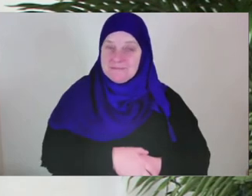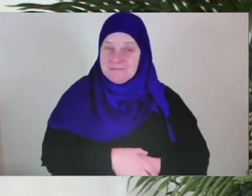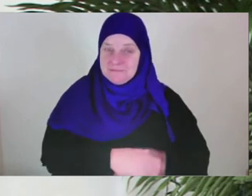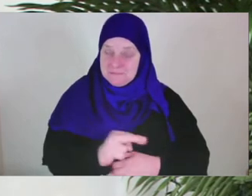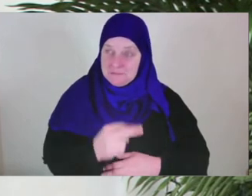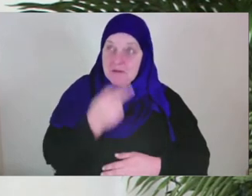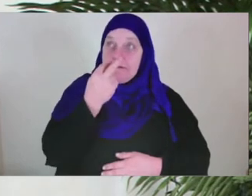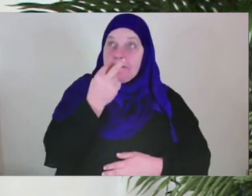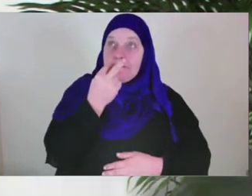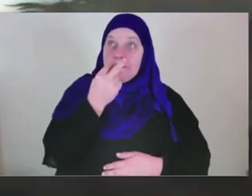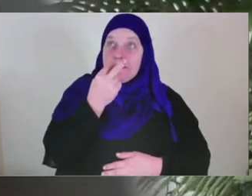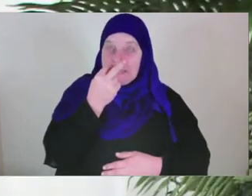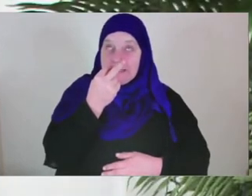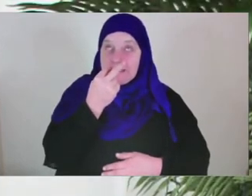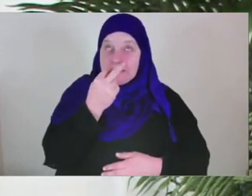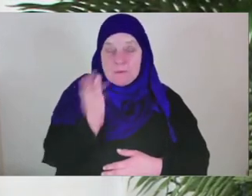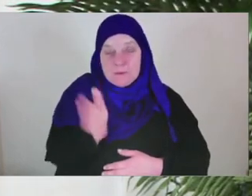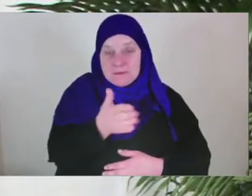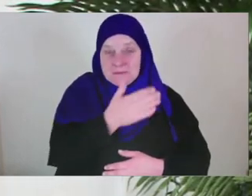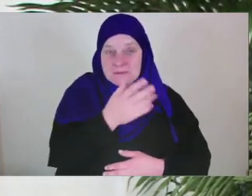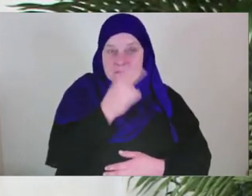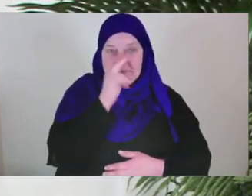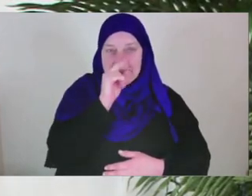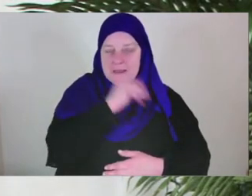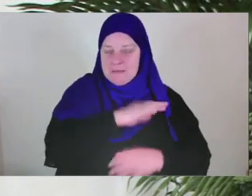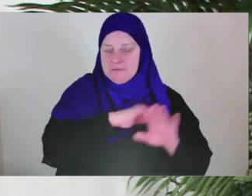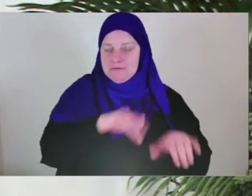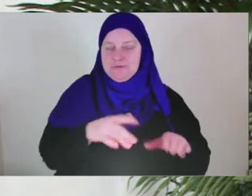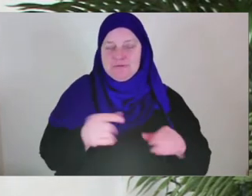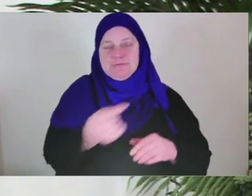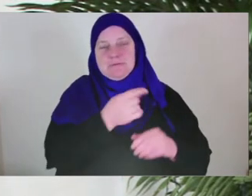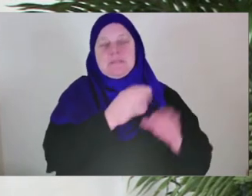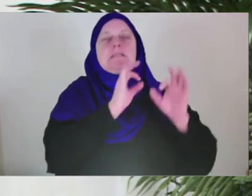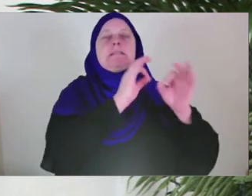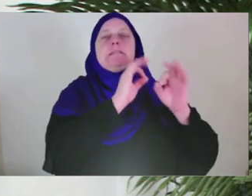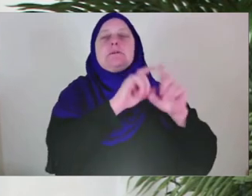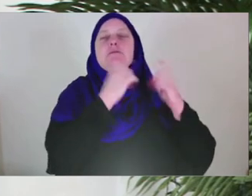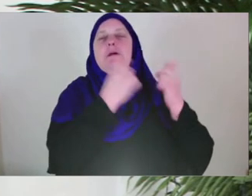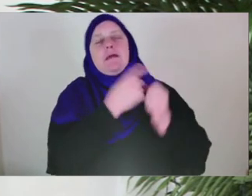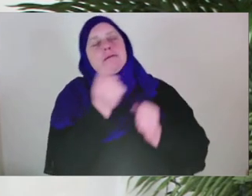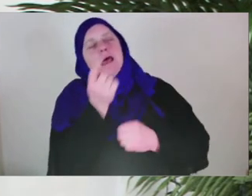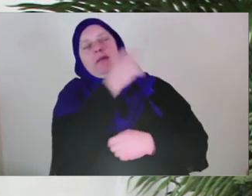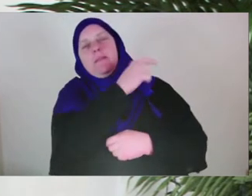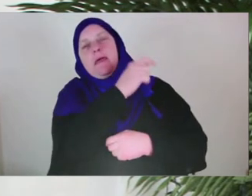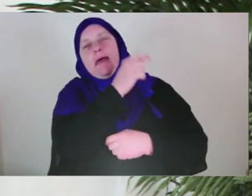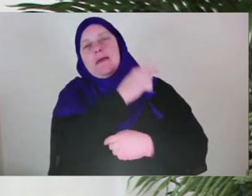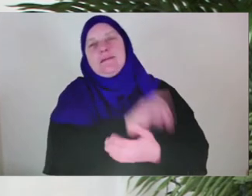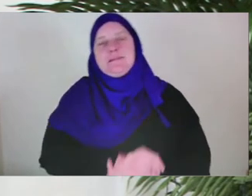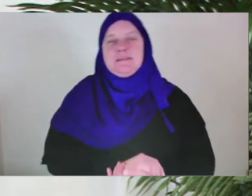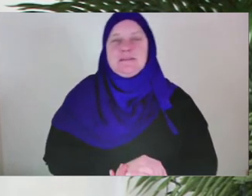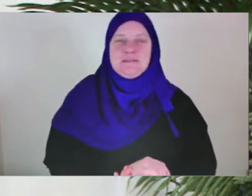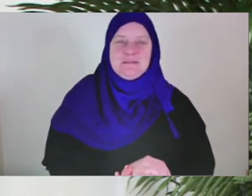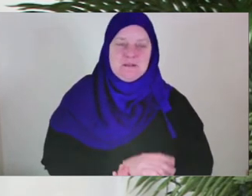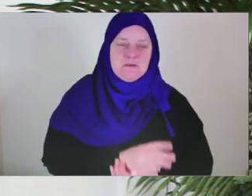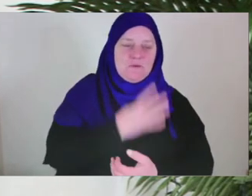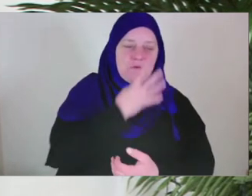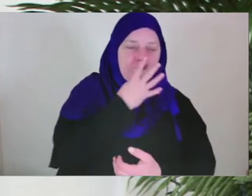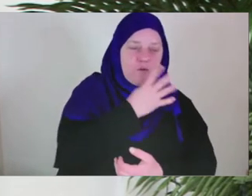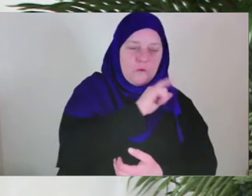Classes outside for you, brothers. Thank you very much. Please head out and join the classes, ages 4 to 13. All children